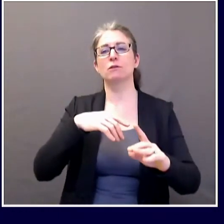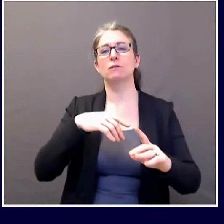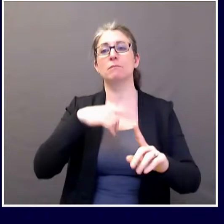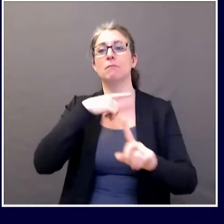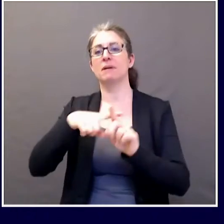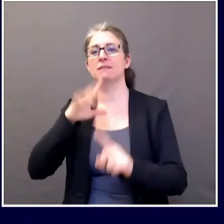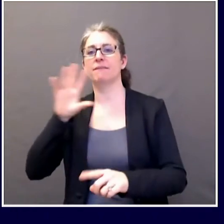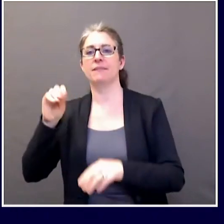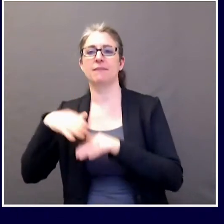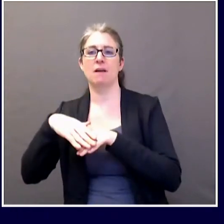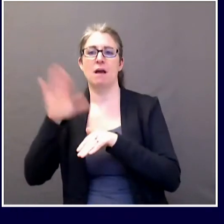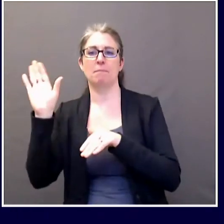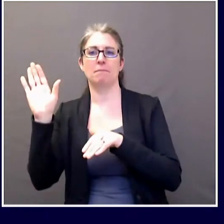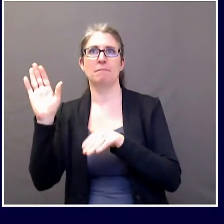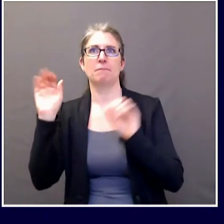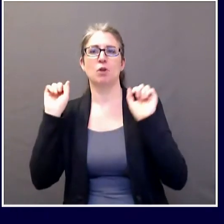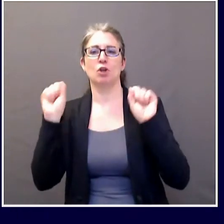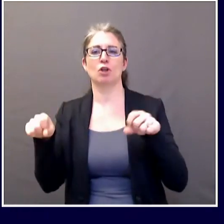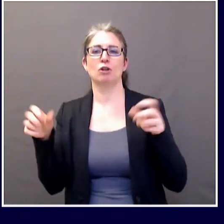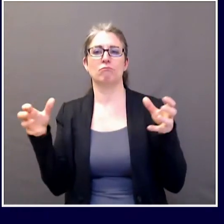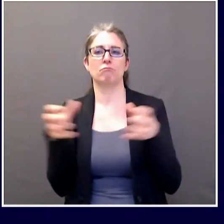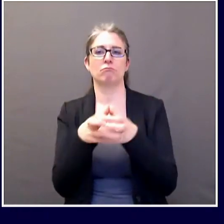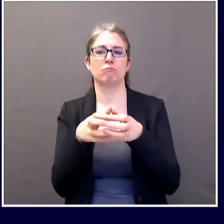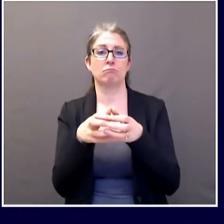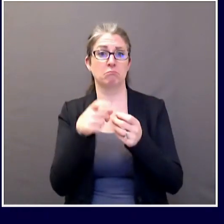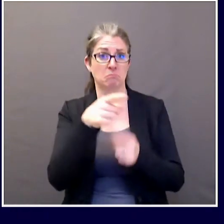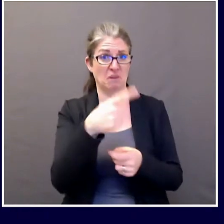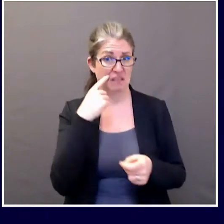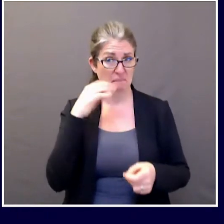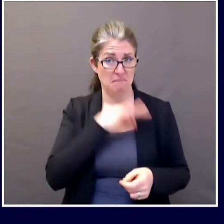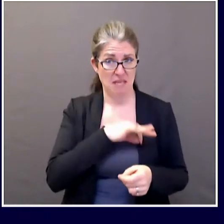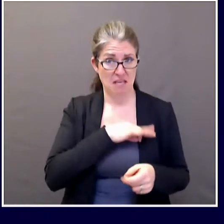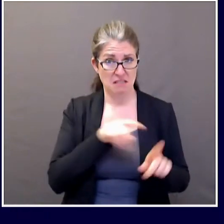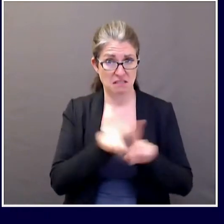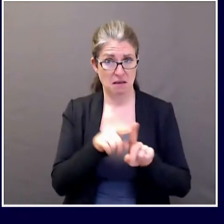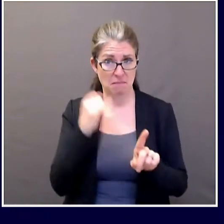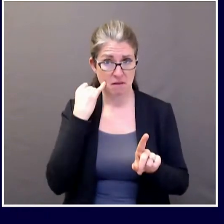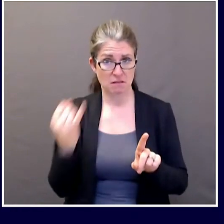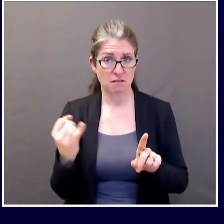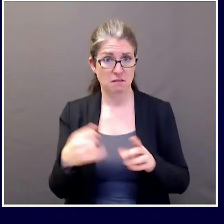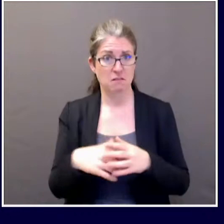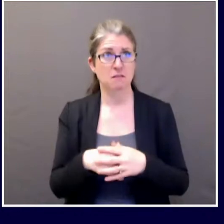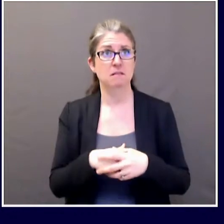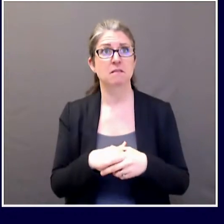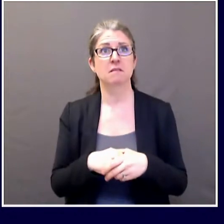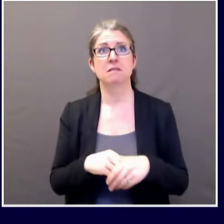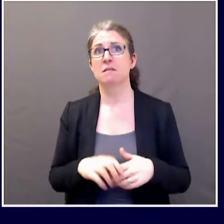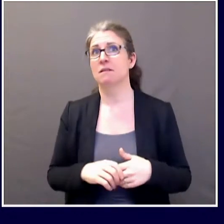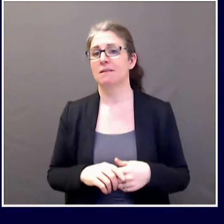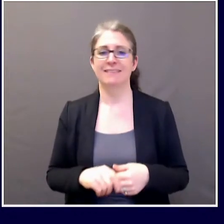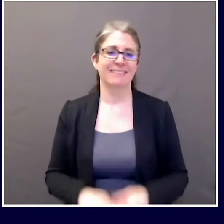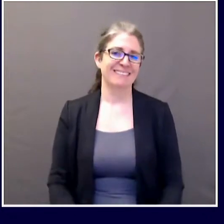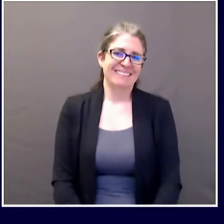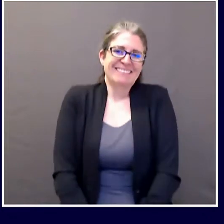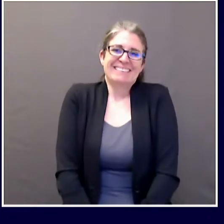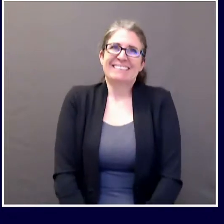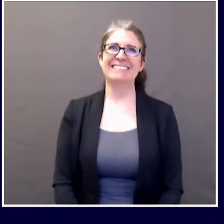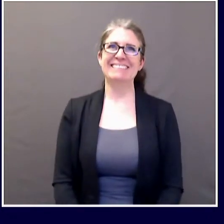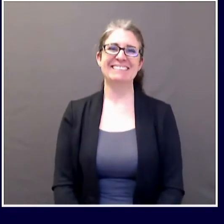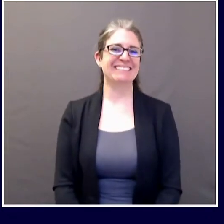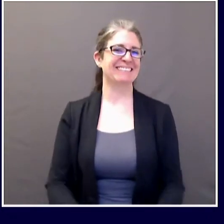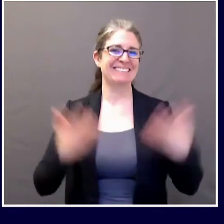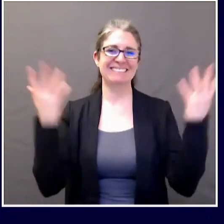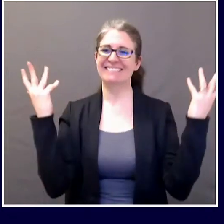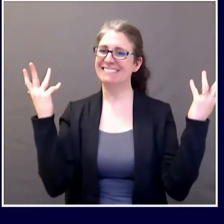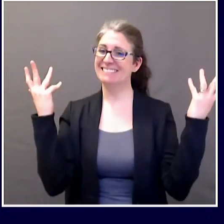been undertaken in some other states. I don't know that we've landed on any particular strategy there, Joe, whether to